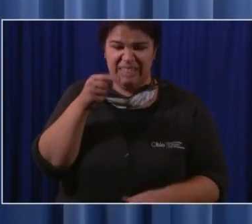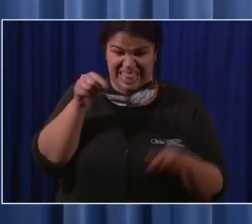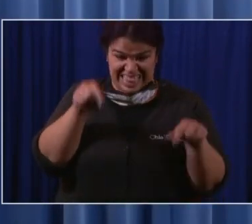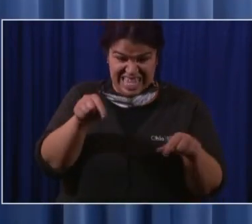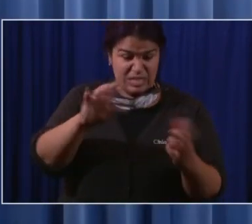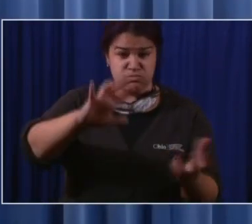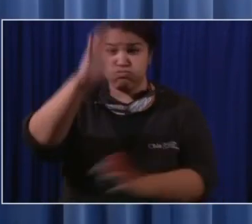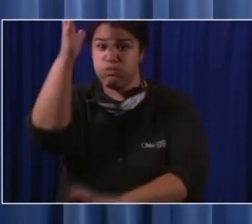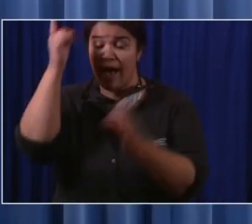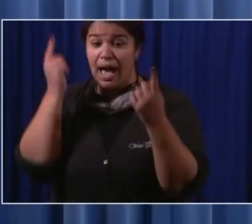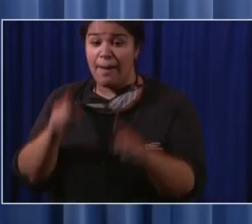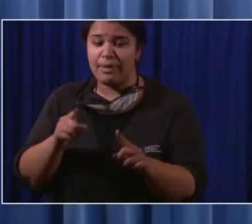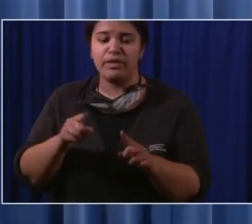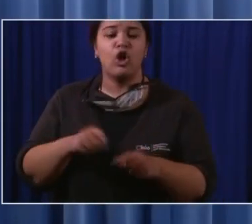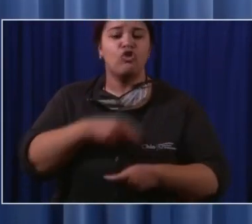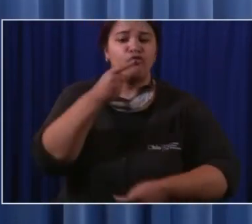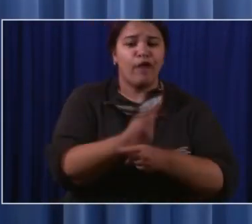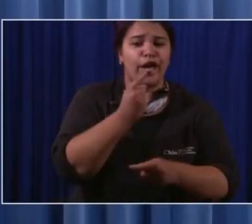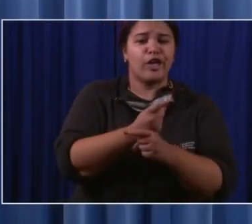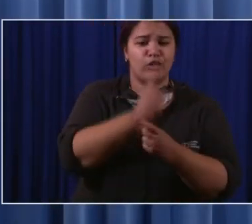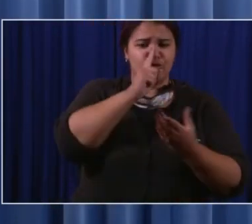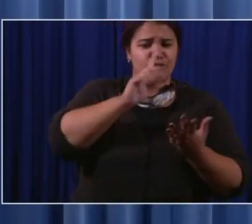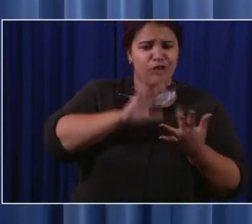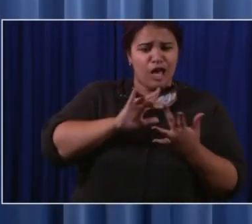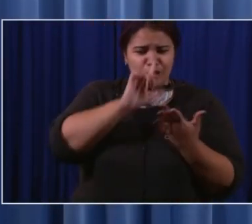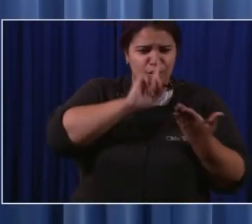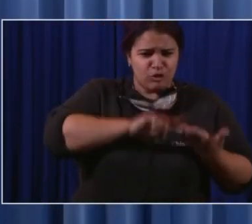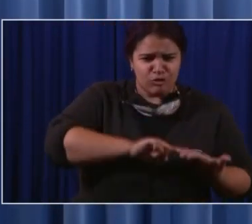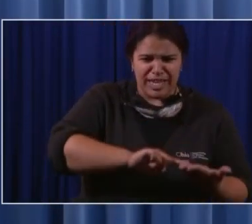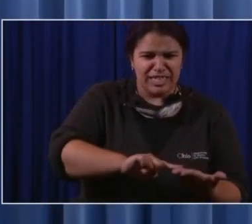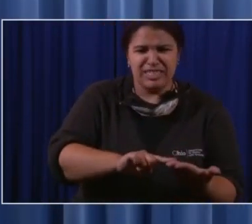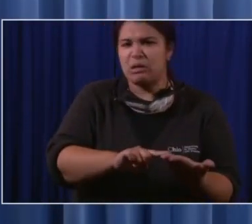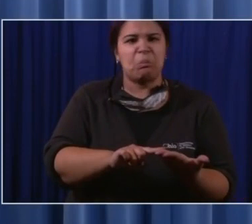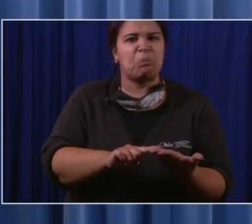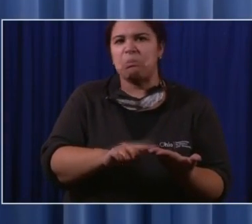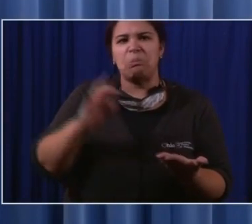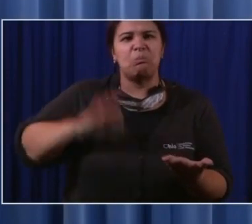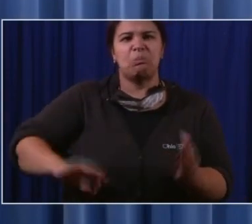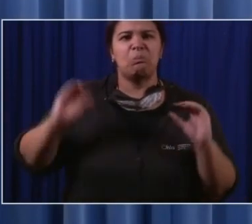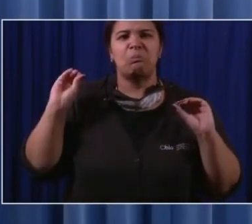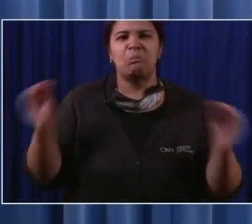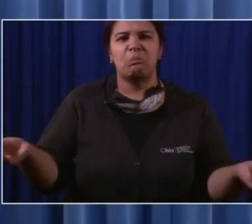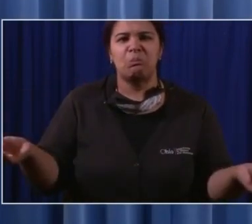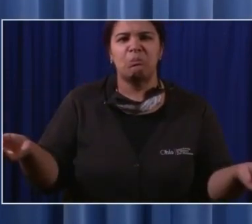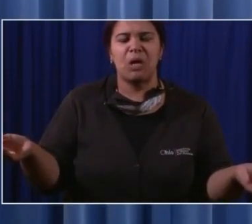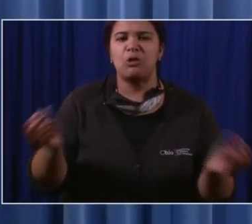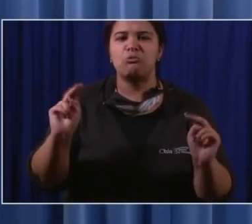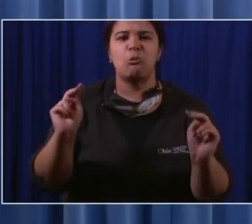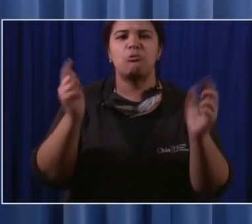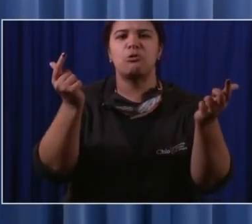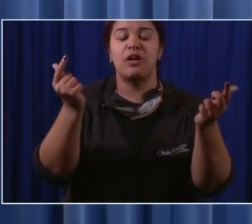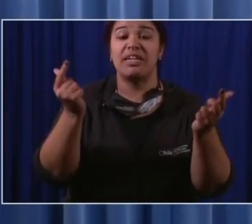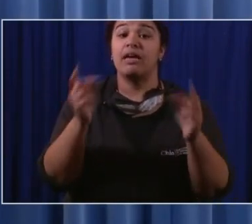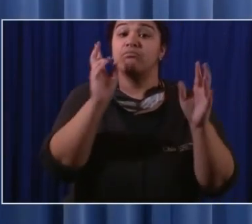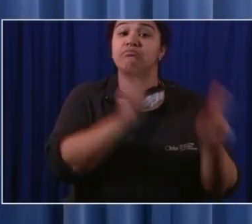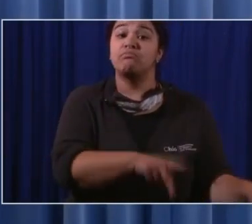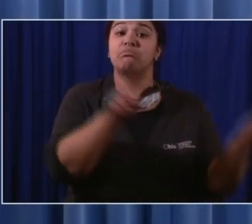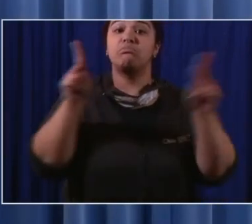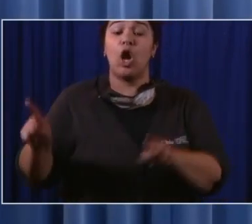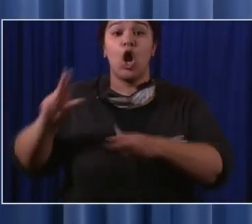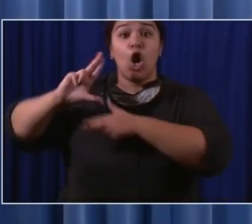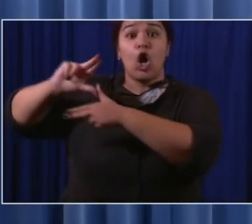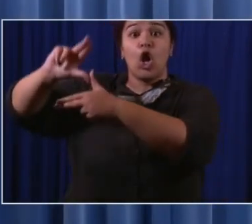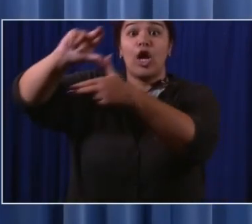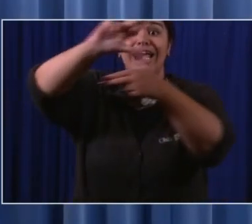have any meaningful impact. I liken it to trying to plant your petunias in the middle of a Category 5 hurricane." Based on this expert